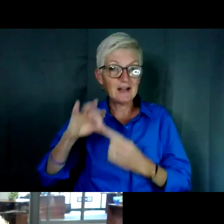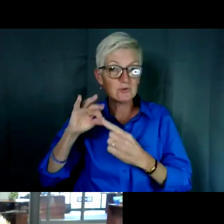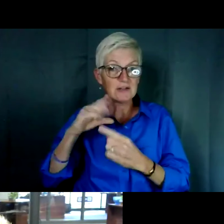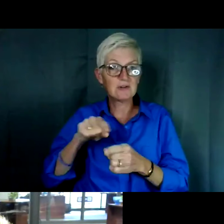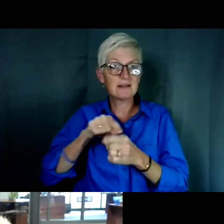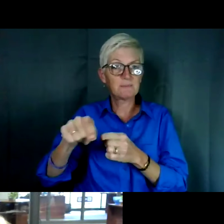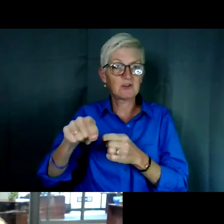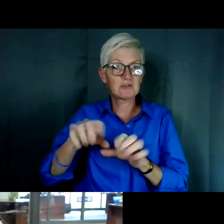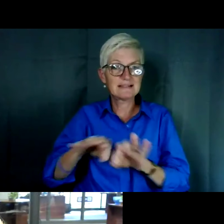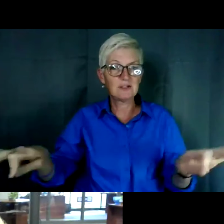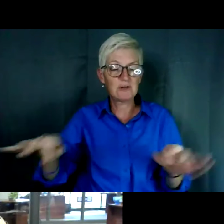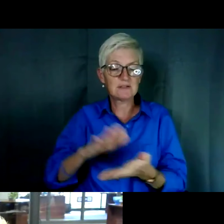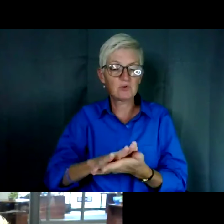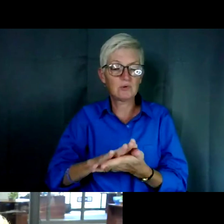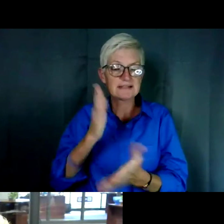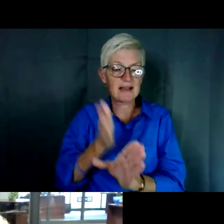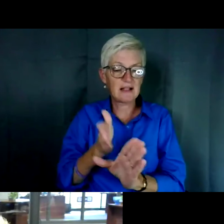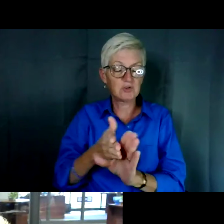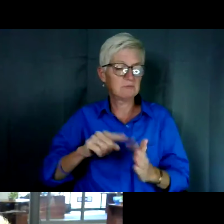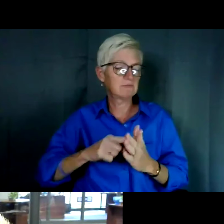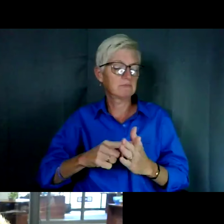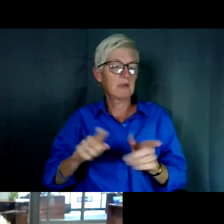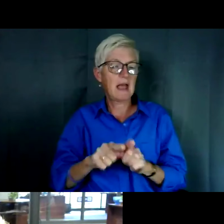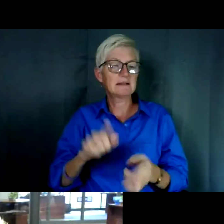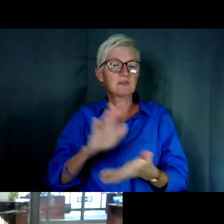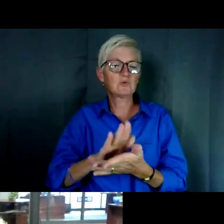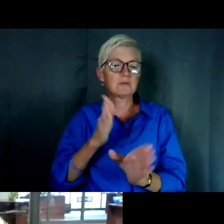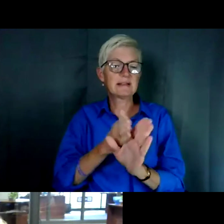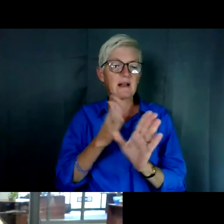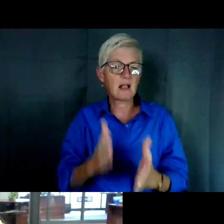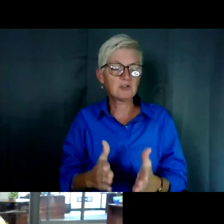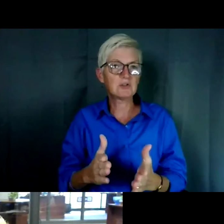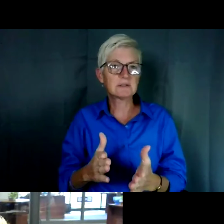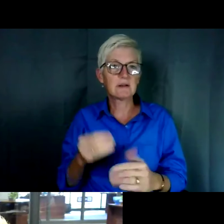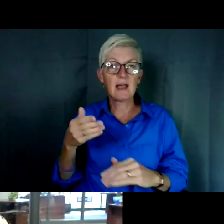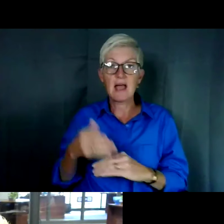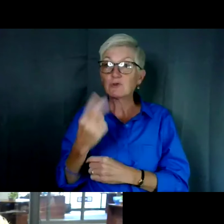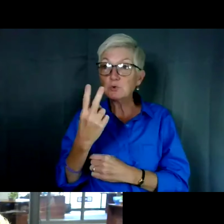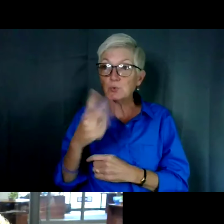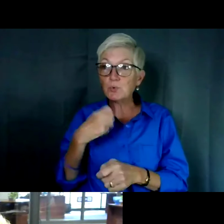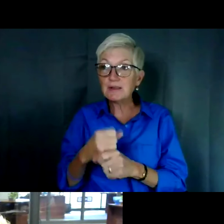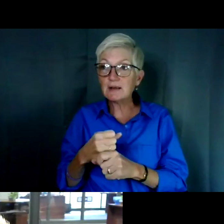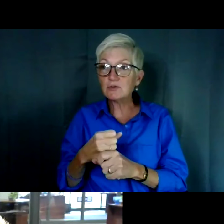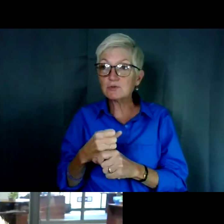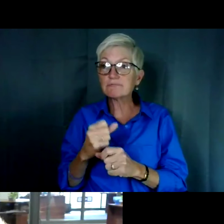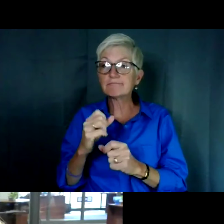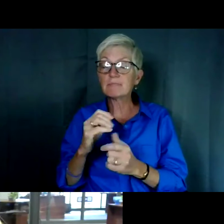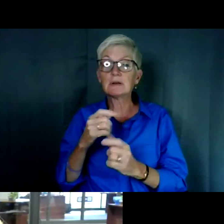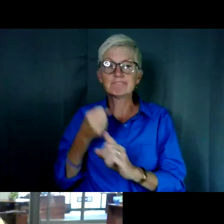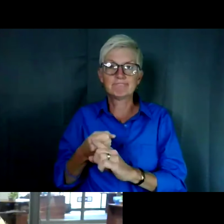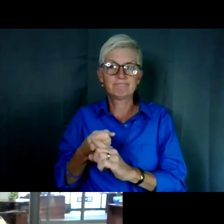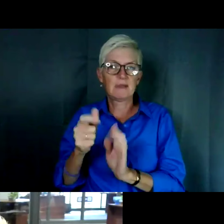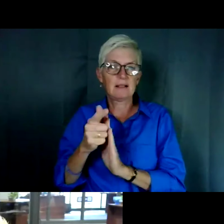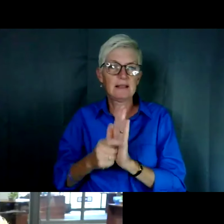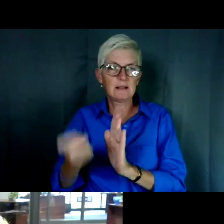school psychology. She started her career as a school psychologist, where after only 2 years, she became legally blind from